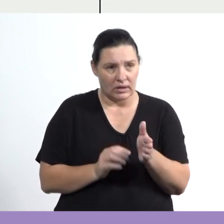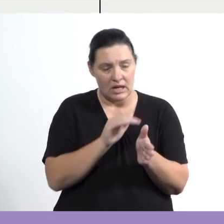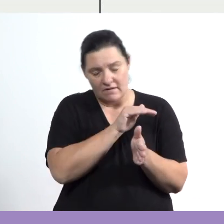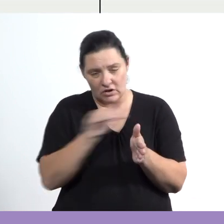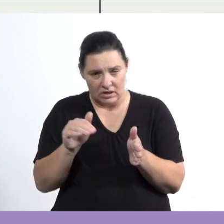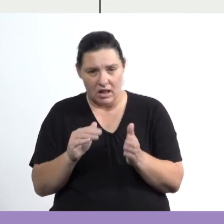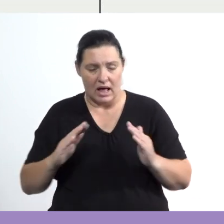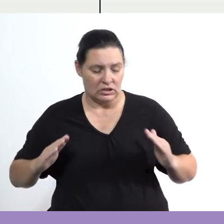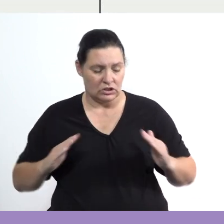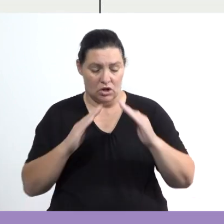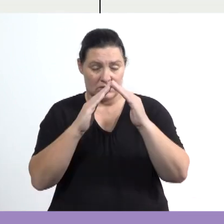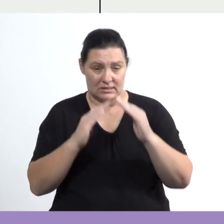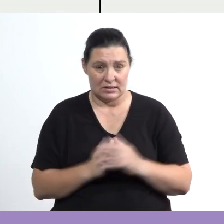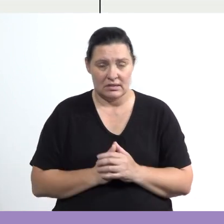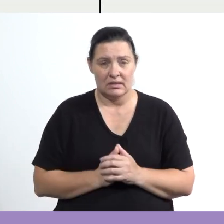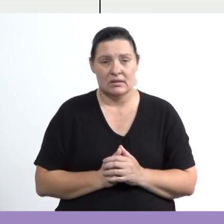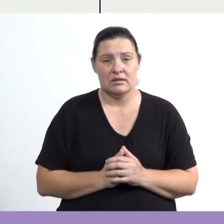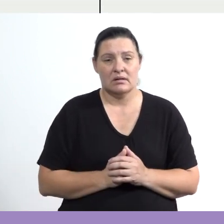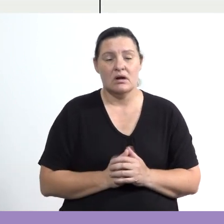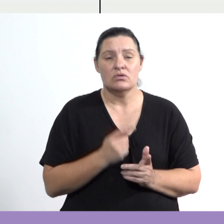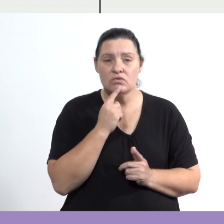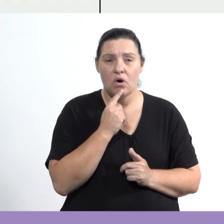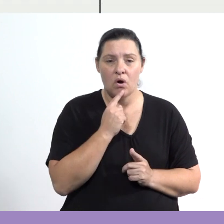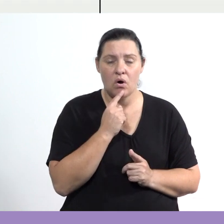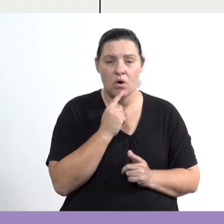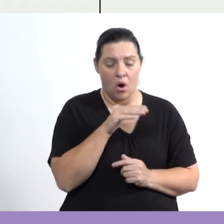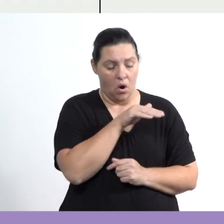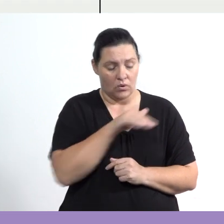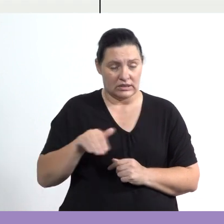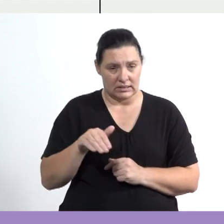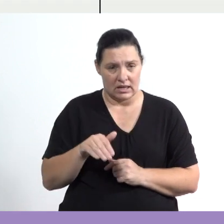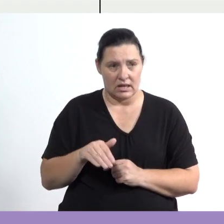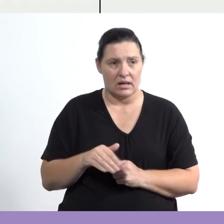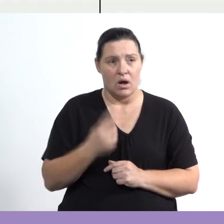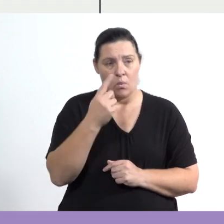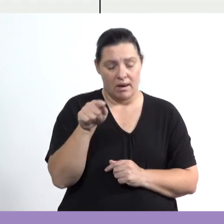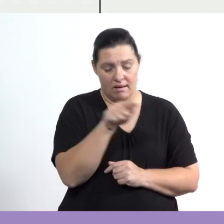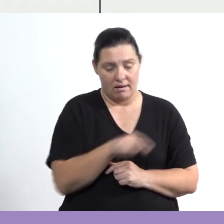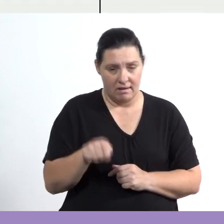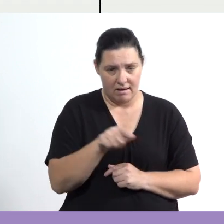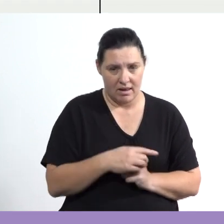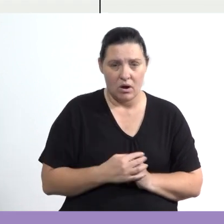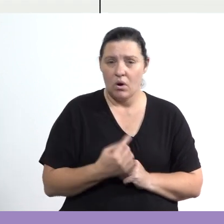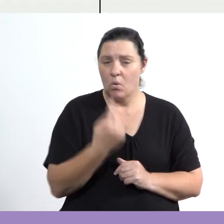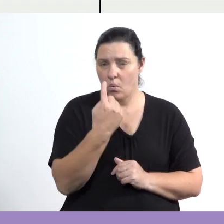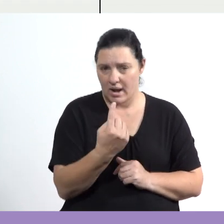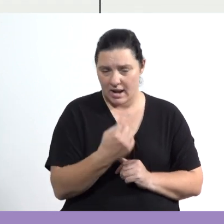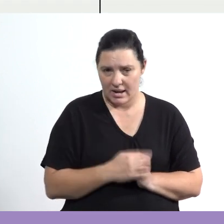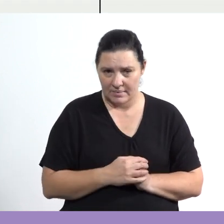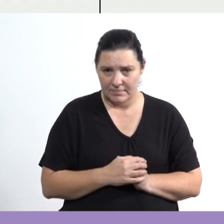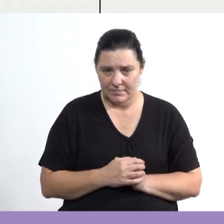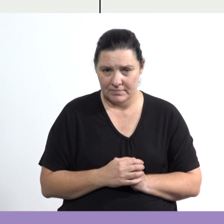the vertical sticks, and the slanting sticks. So with the horizontal sticks, it's the one down here, and that is